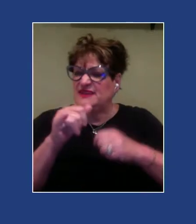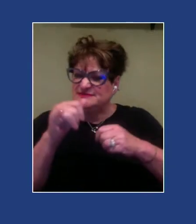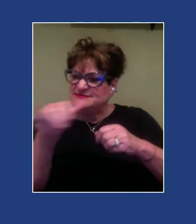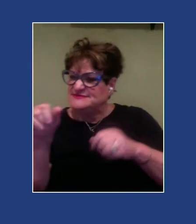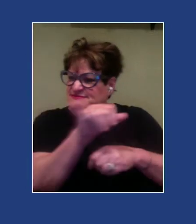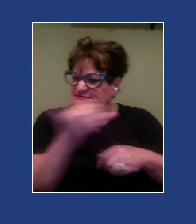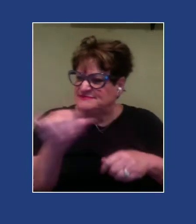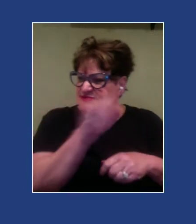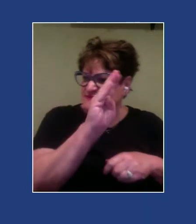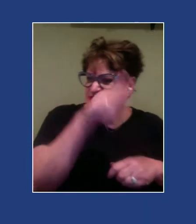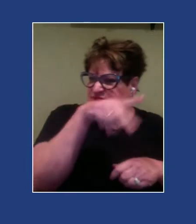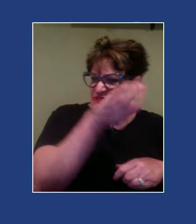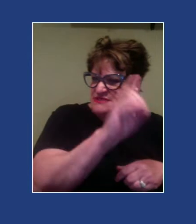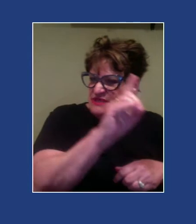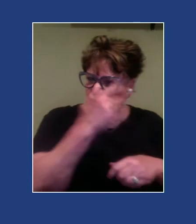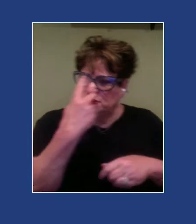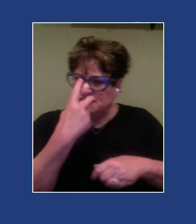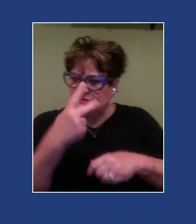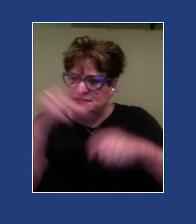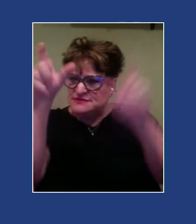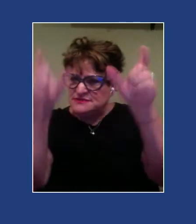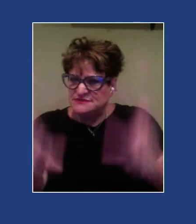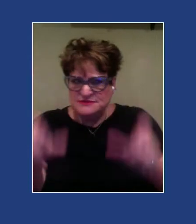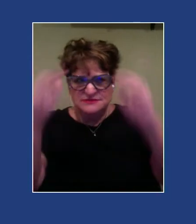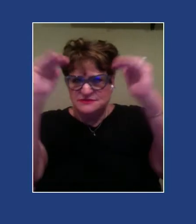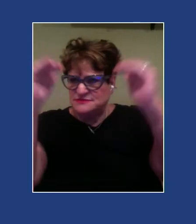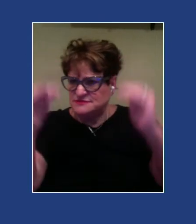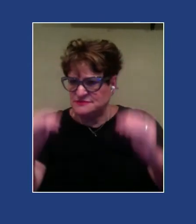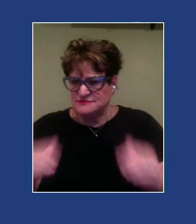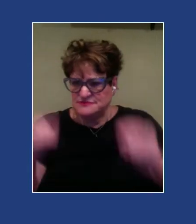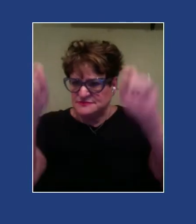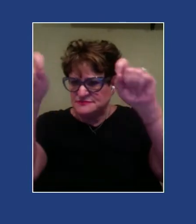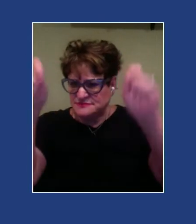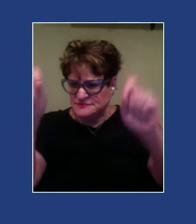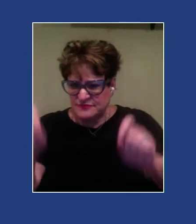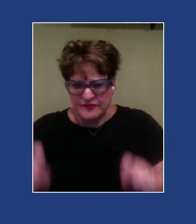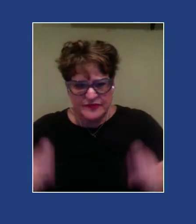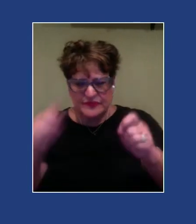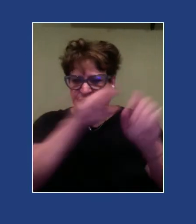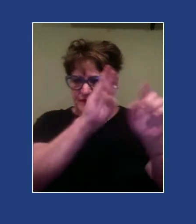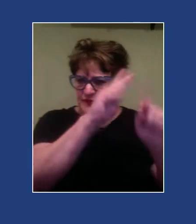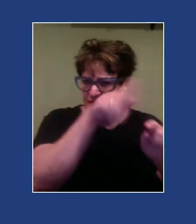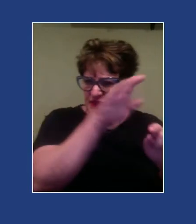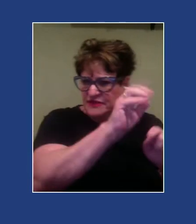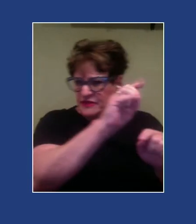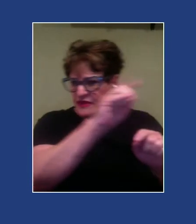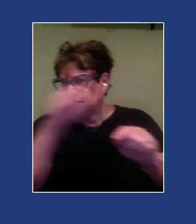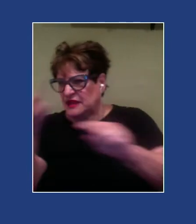this alignment between how we understand pathways within a gender minority stress framework for